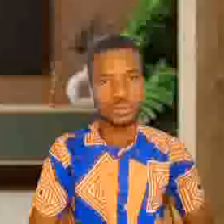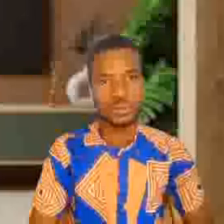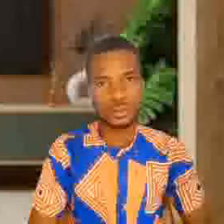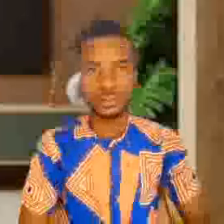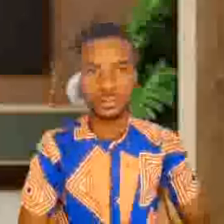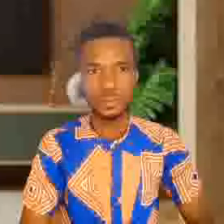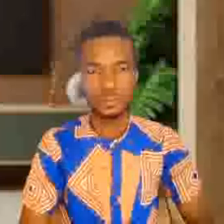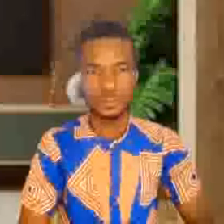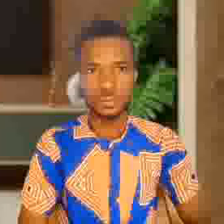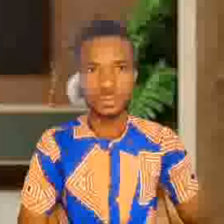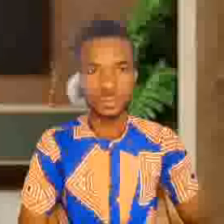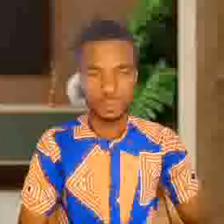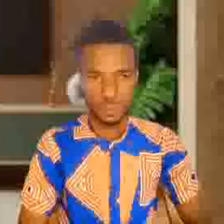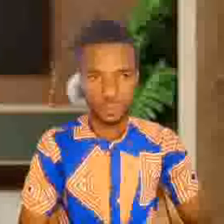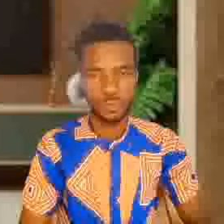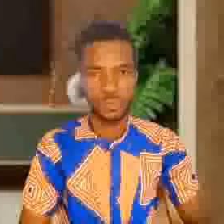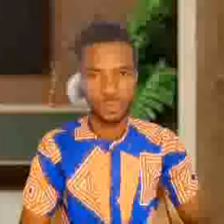you are praying.